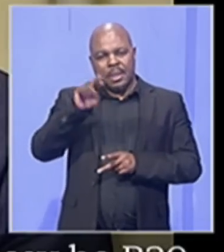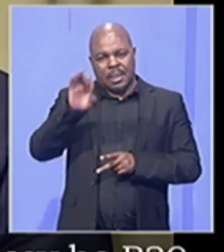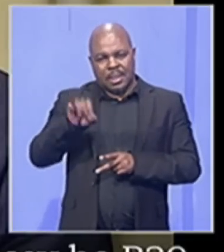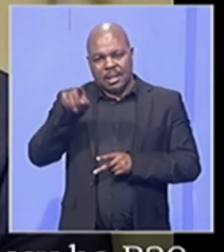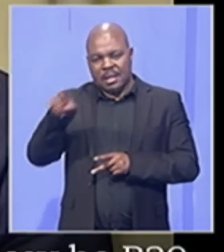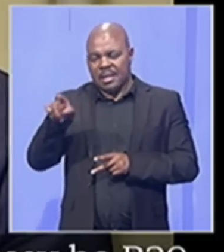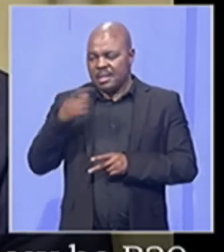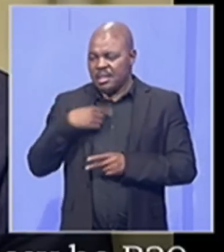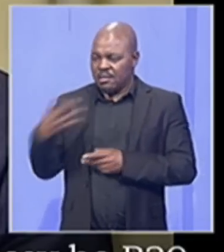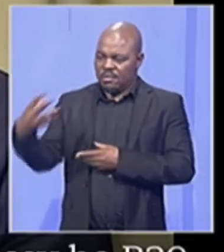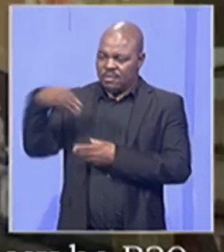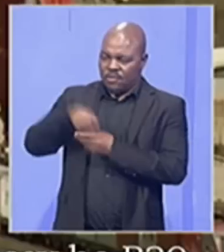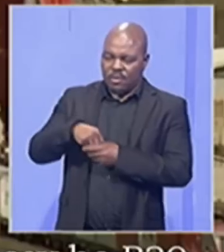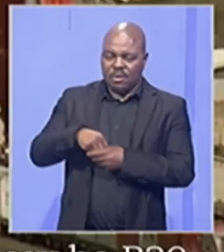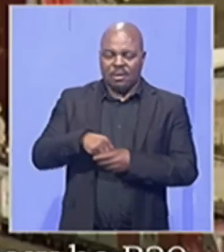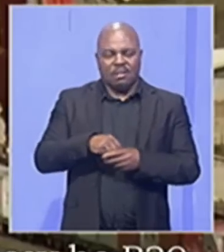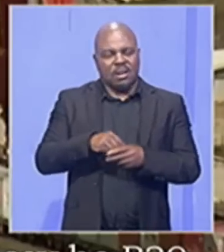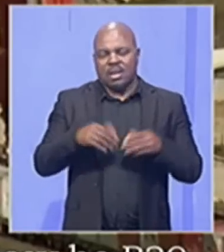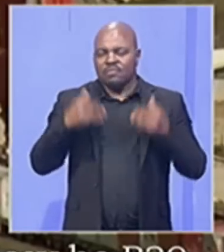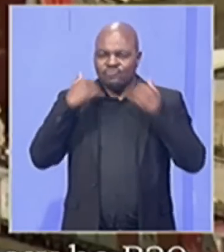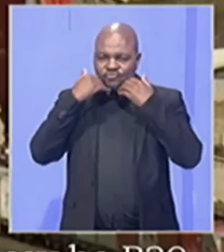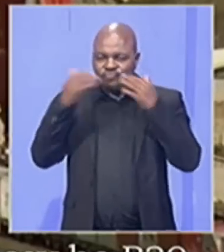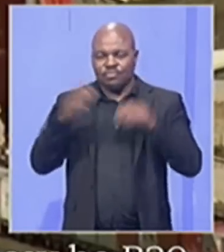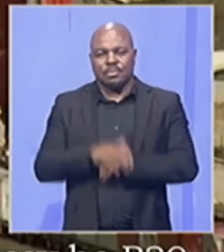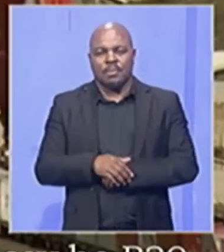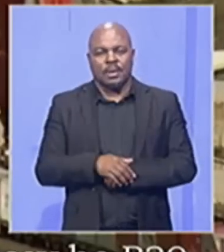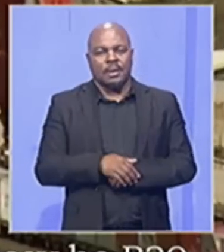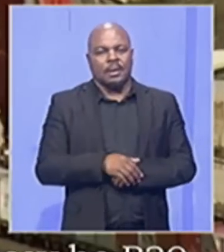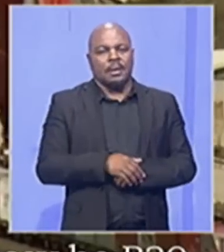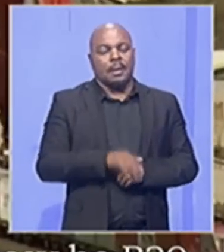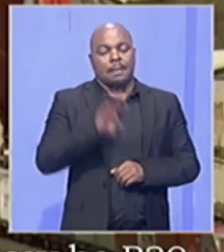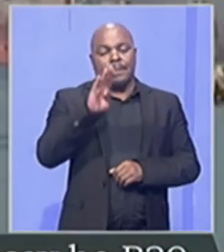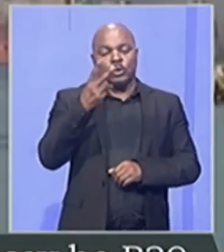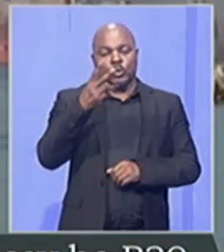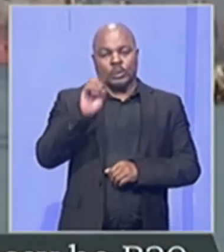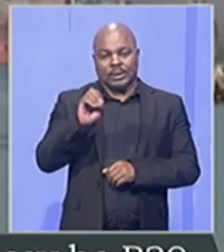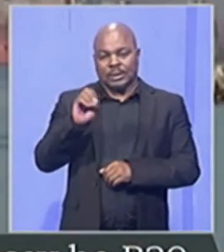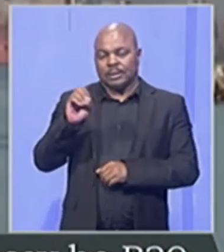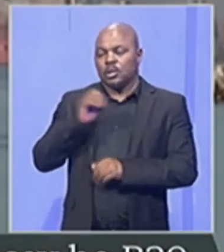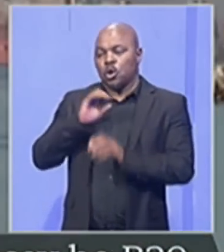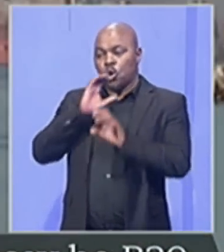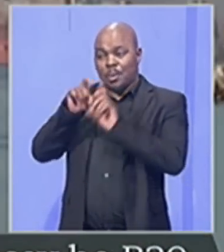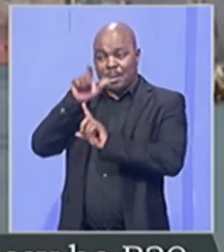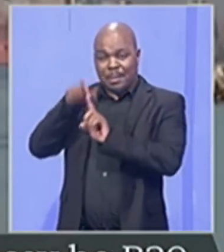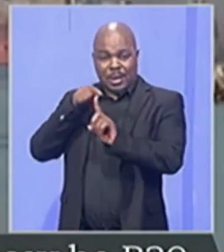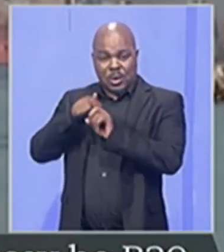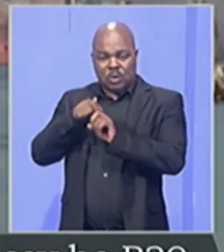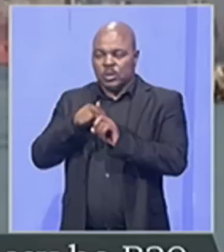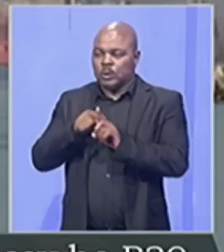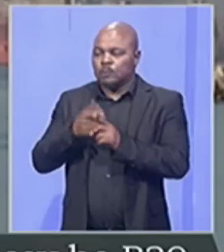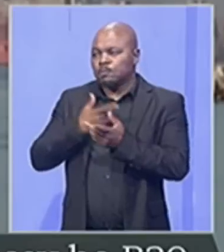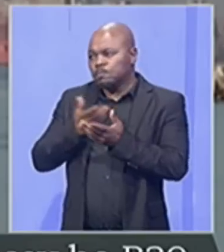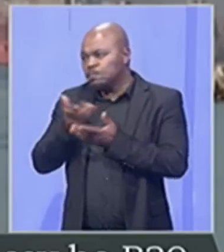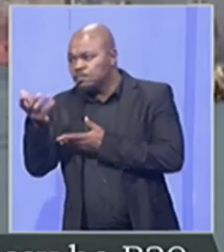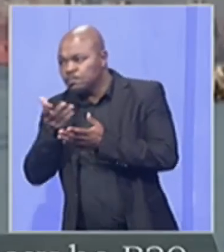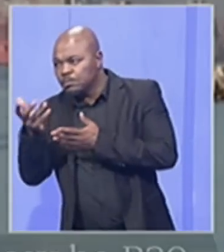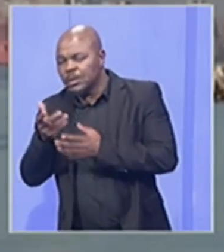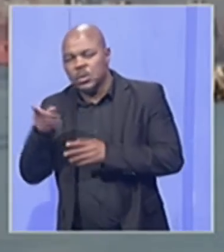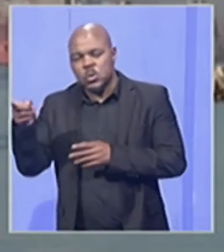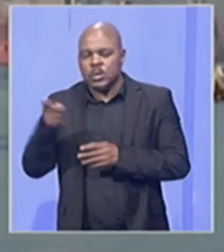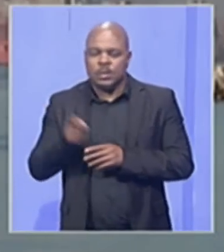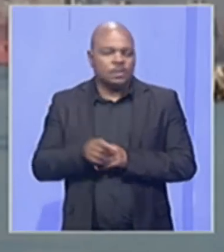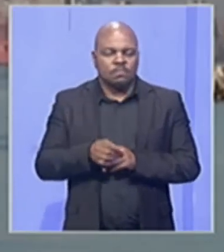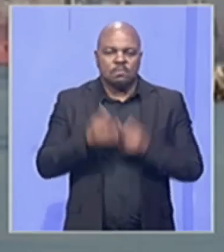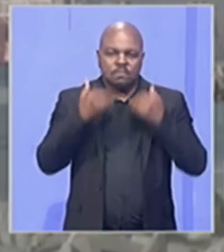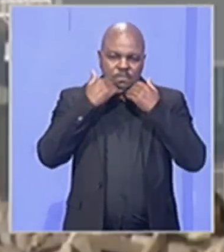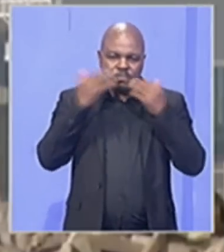the activities of NICOM. Moedi wa B20 Cas Covadia ha rata ho arabela boipiletsong bona ba kantoro mo presidente nakong ya lefapha la